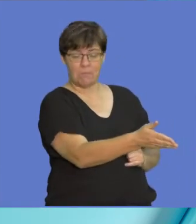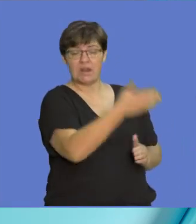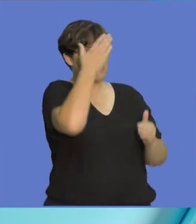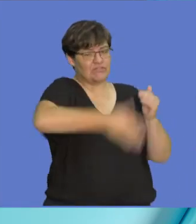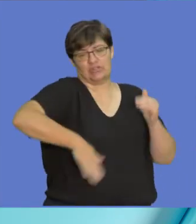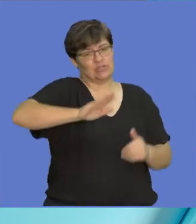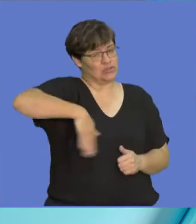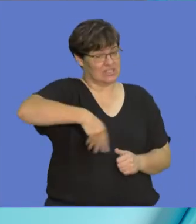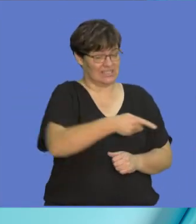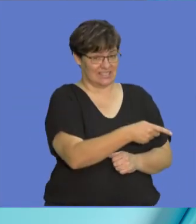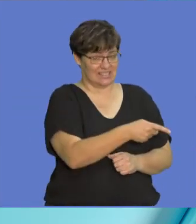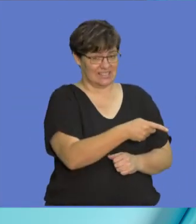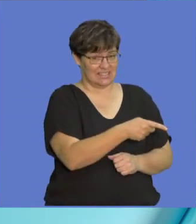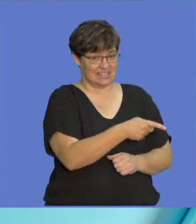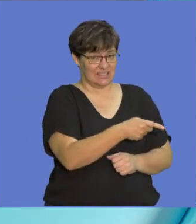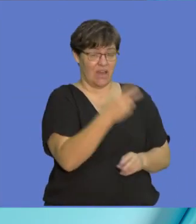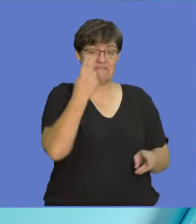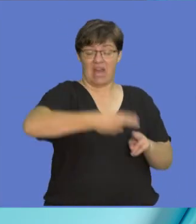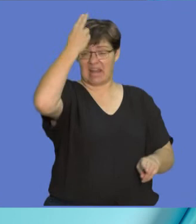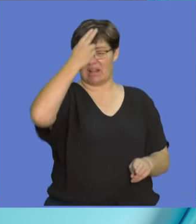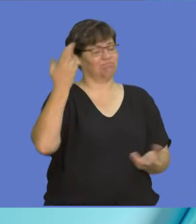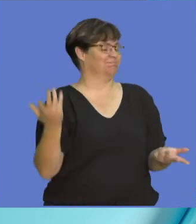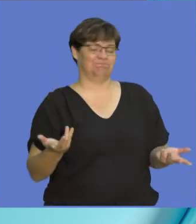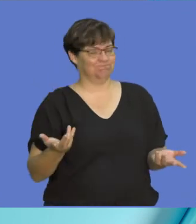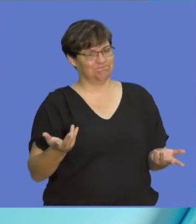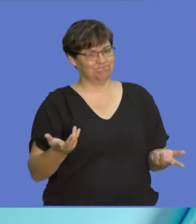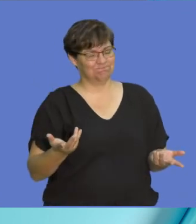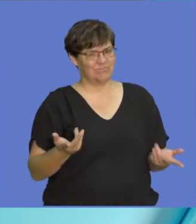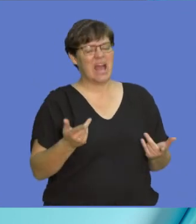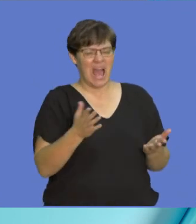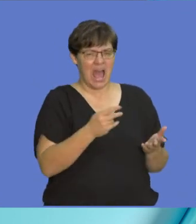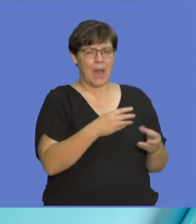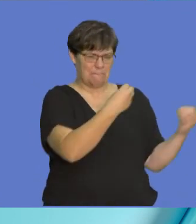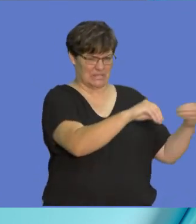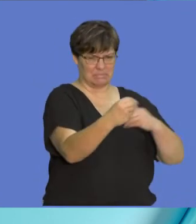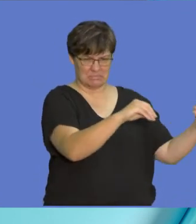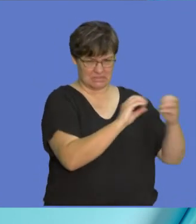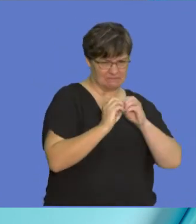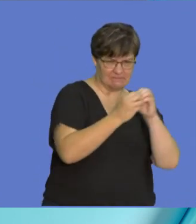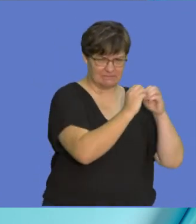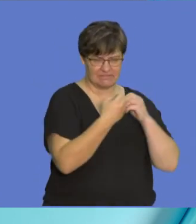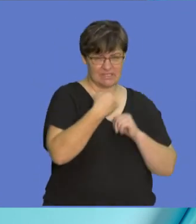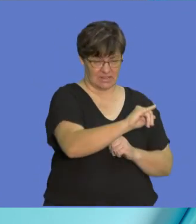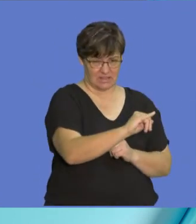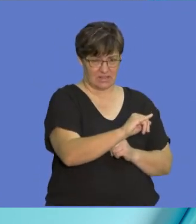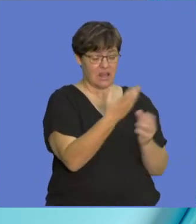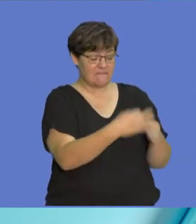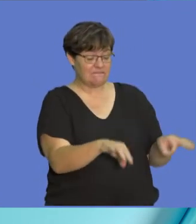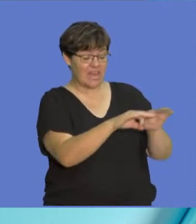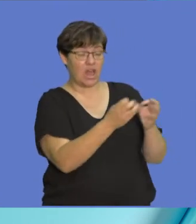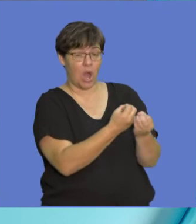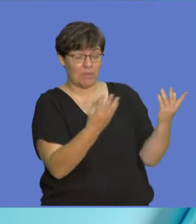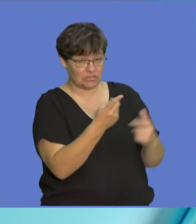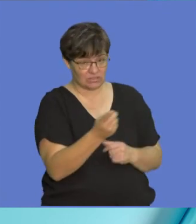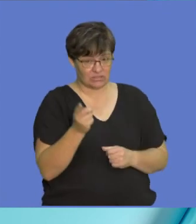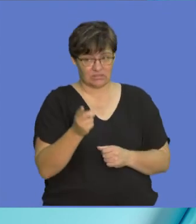yet. That means they were not in their final stage of production. They were somewhere in the production process, and the value of those items